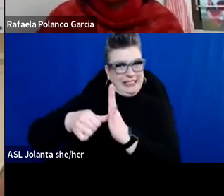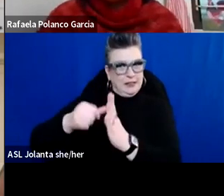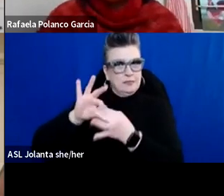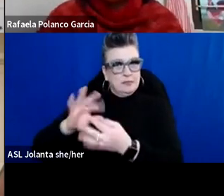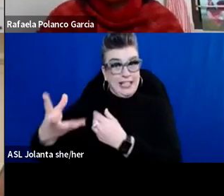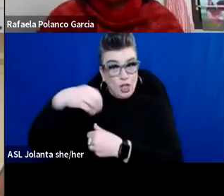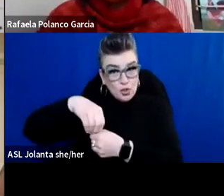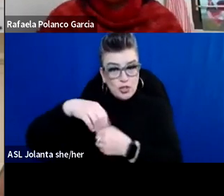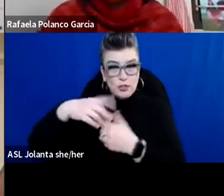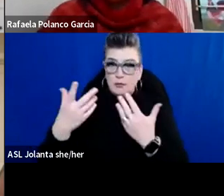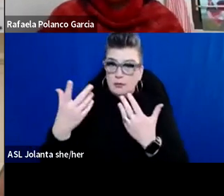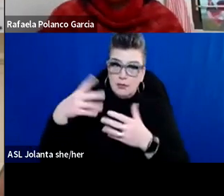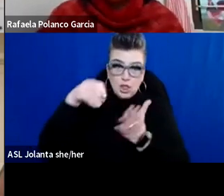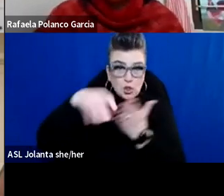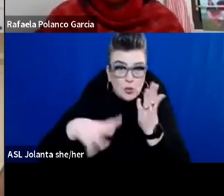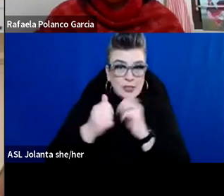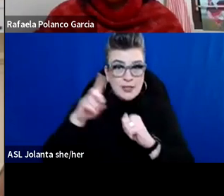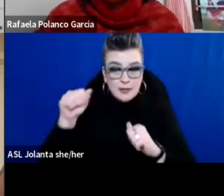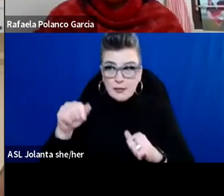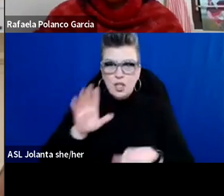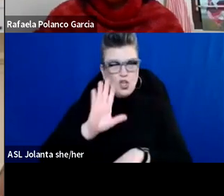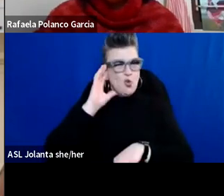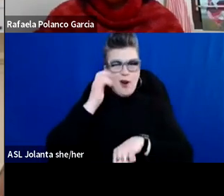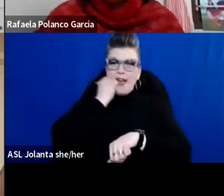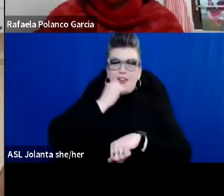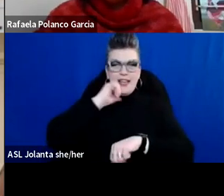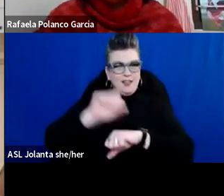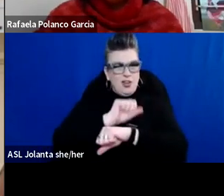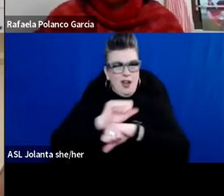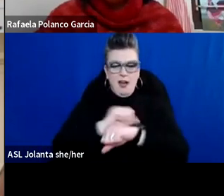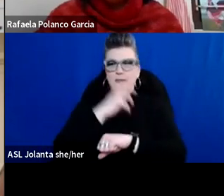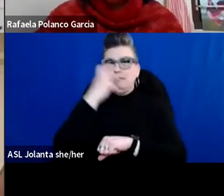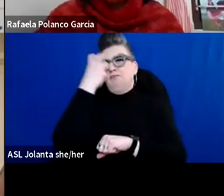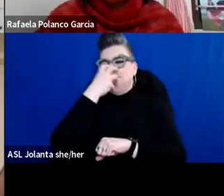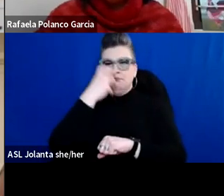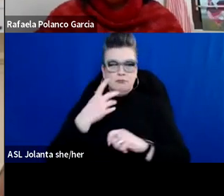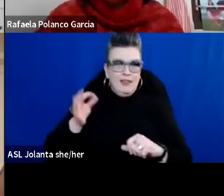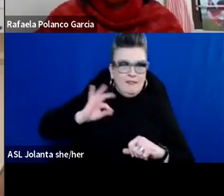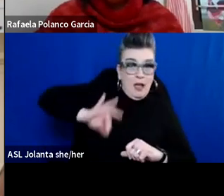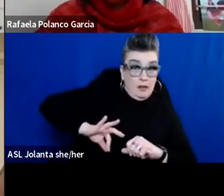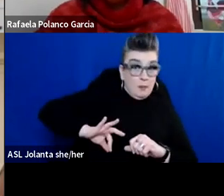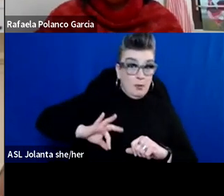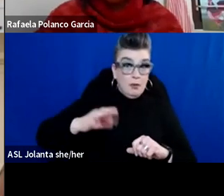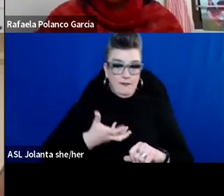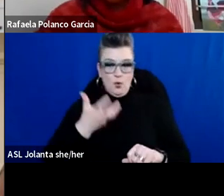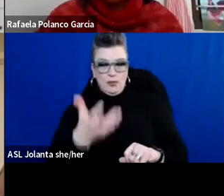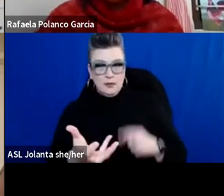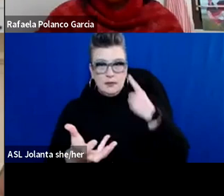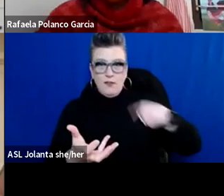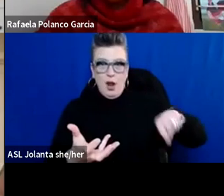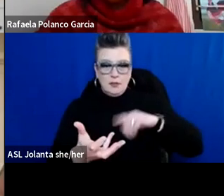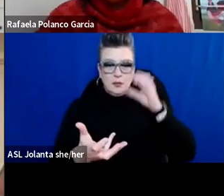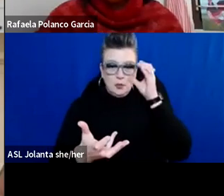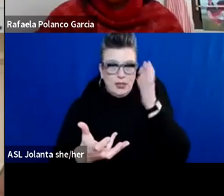our students with disabilities the work you're doing in your day job for them will be extremely valuable voice to us to hear um i